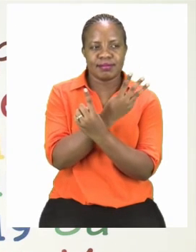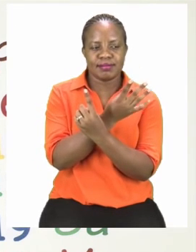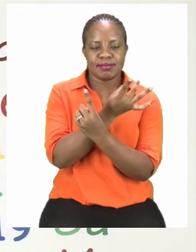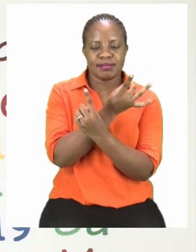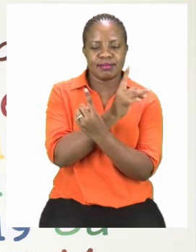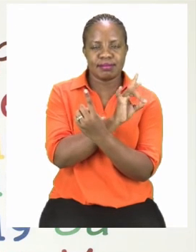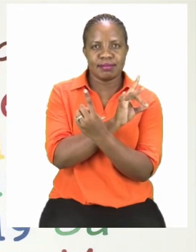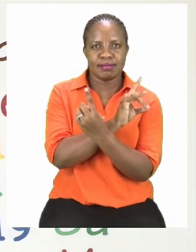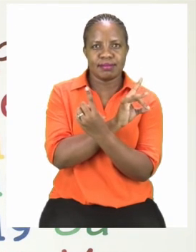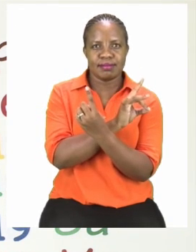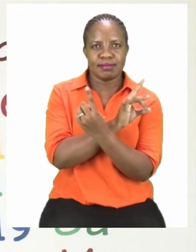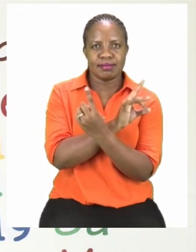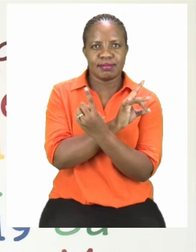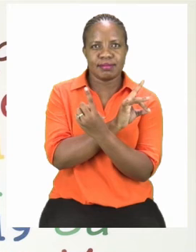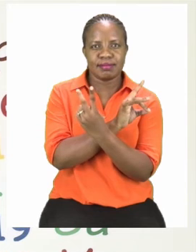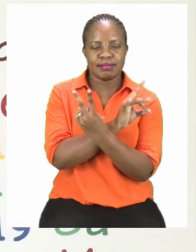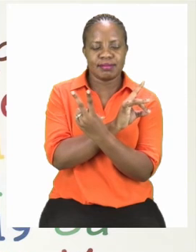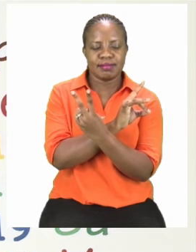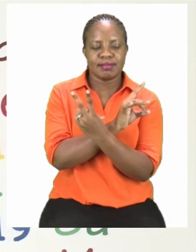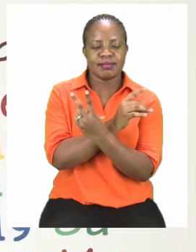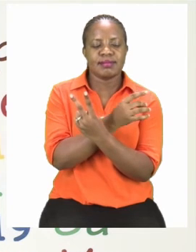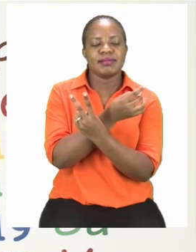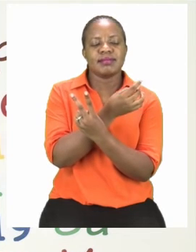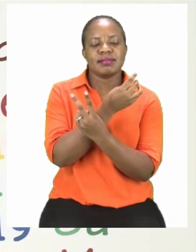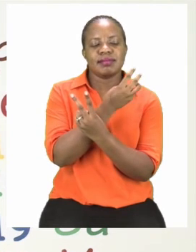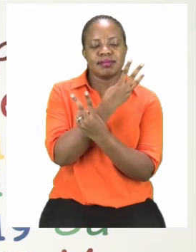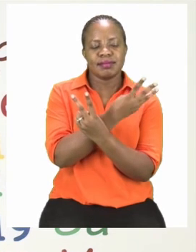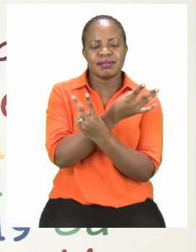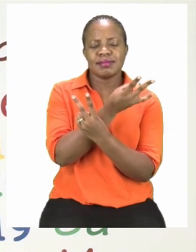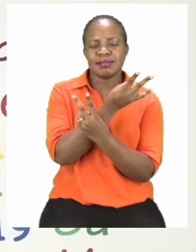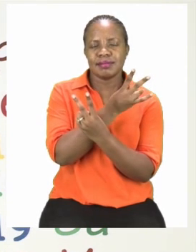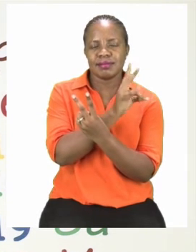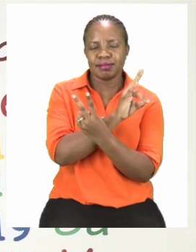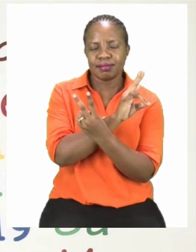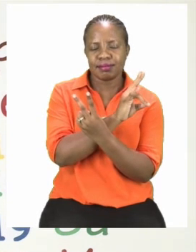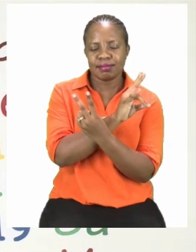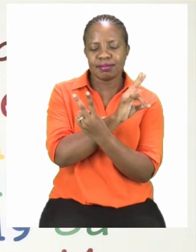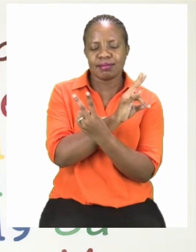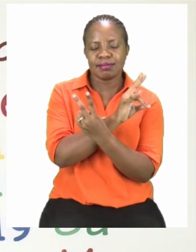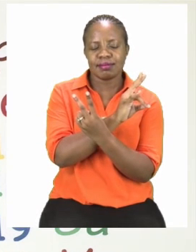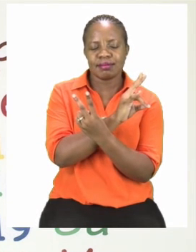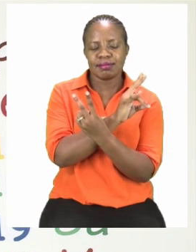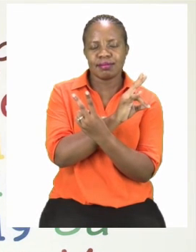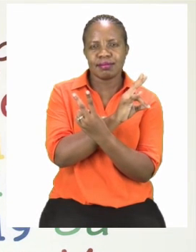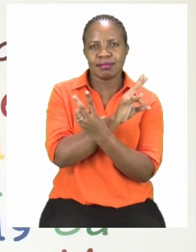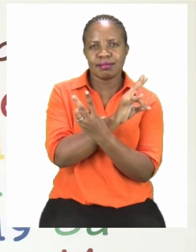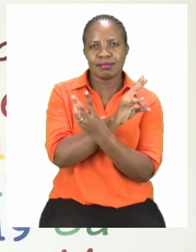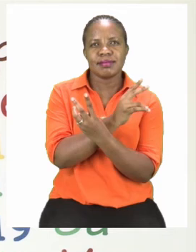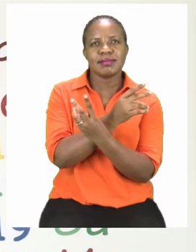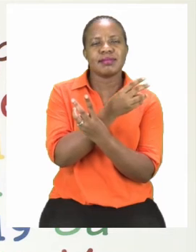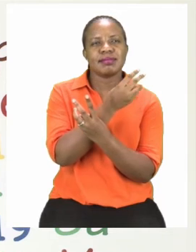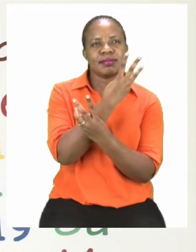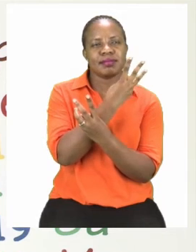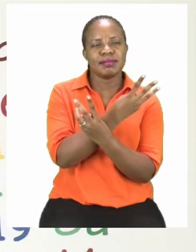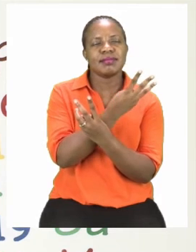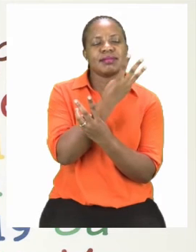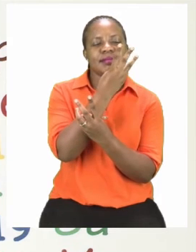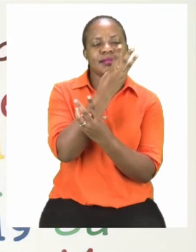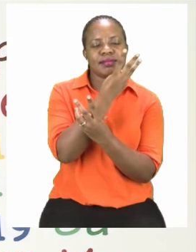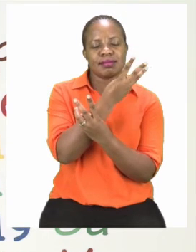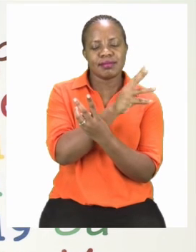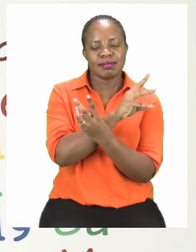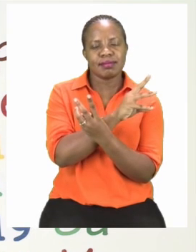Our first exercise, boys and girls, let us turn to page 10. On page 10, we are going